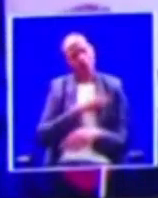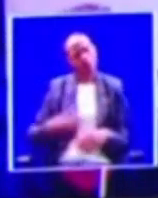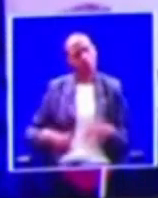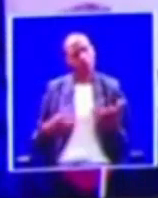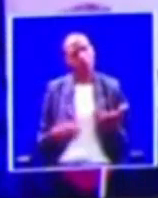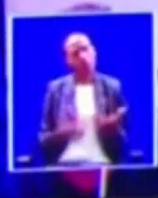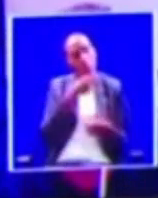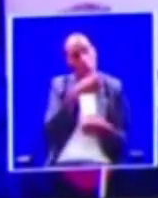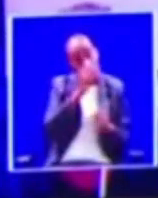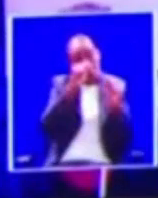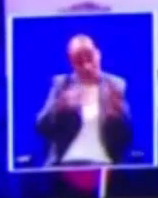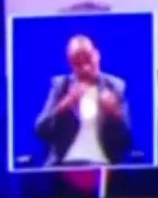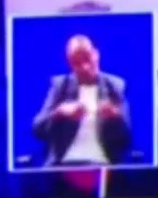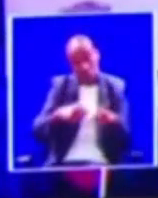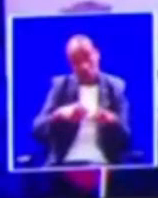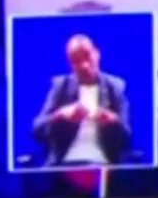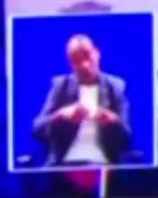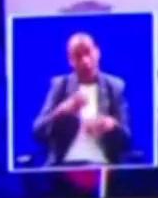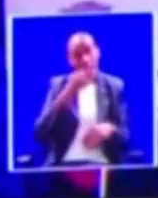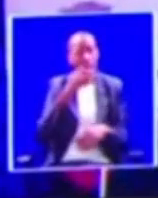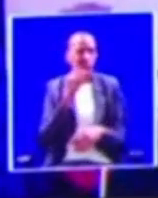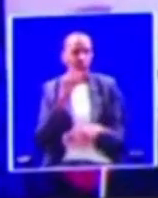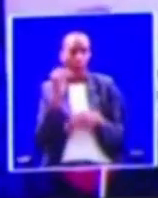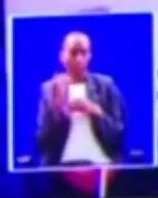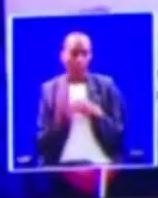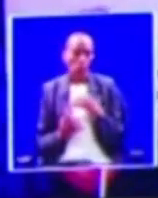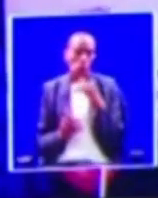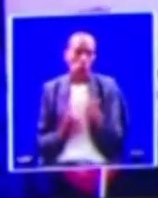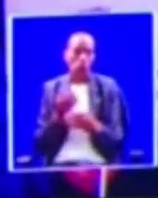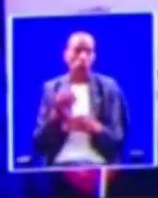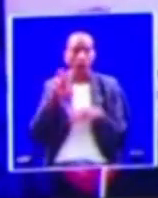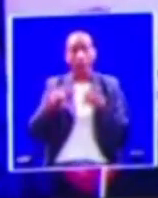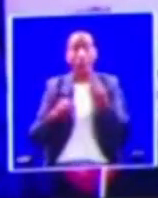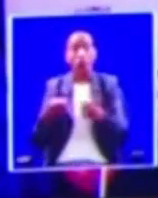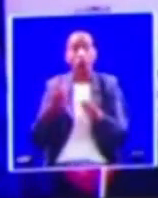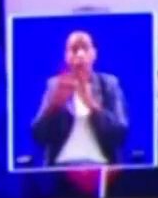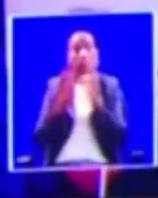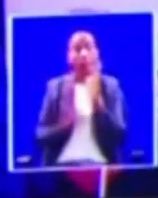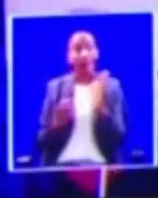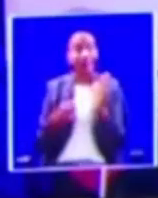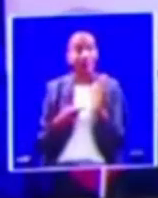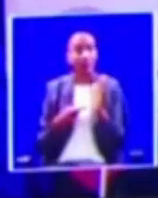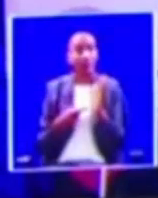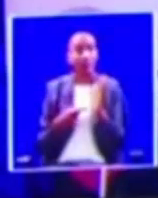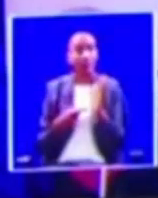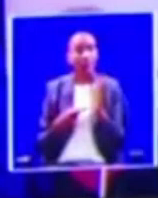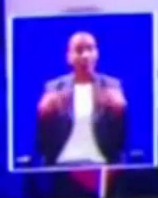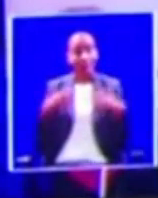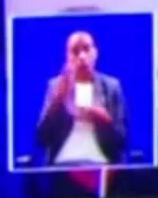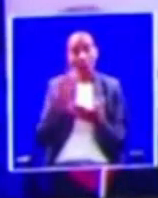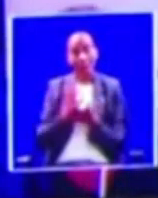also agree that if we look at the process of the expropriation bill, it actually started in